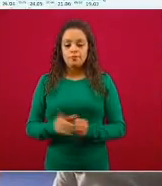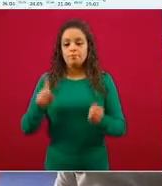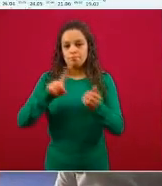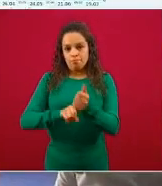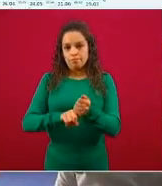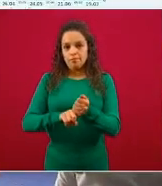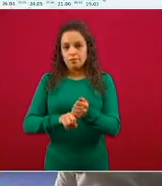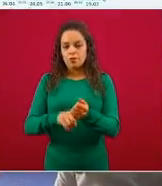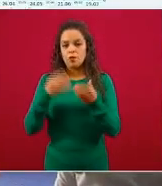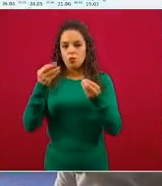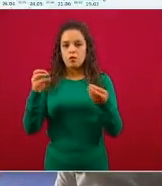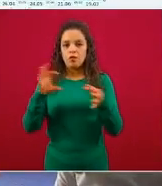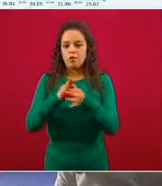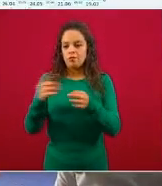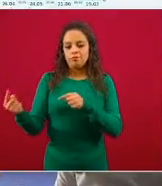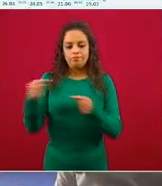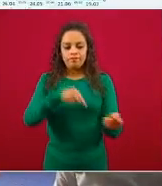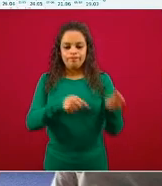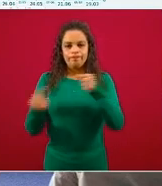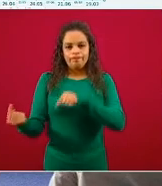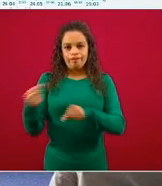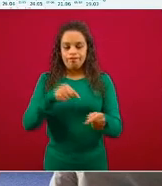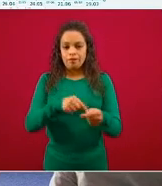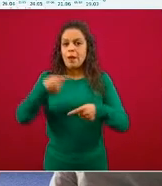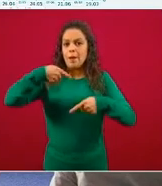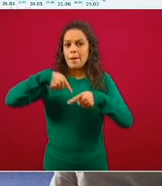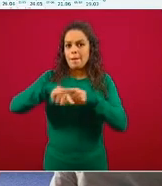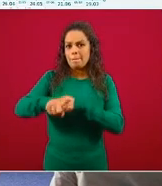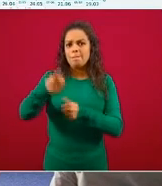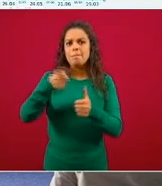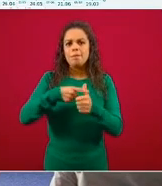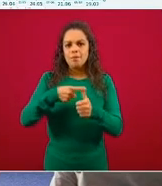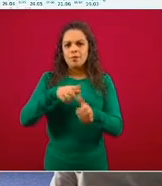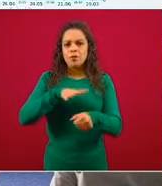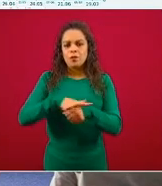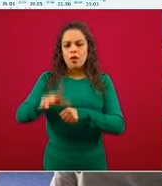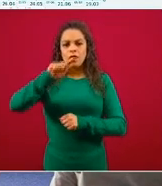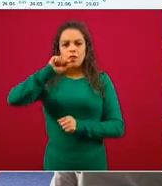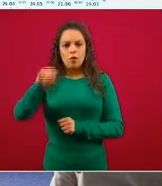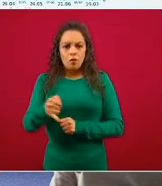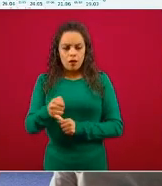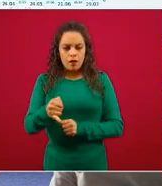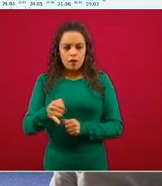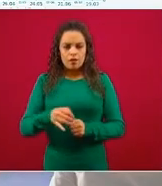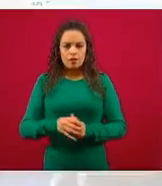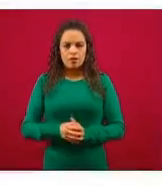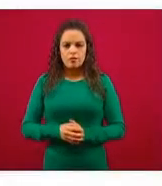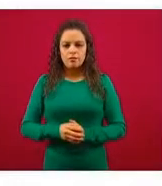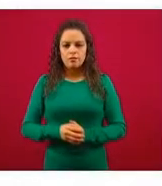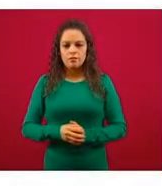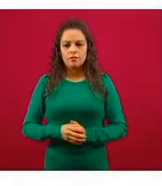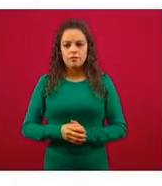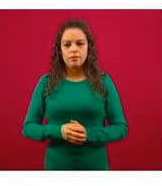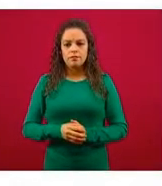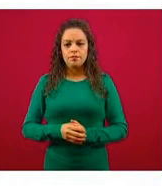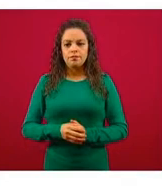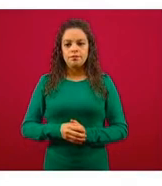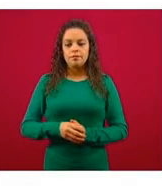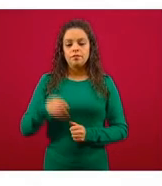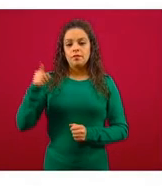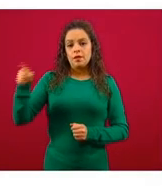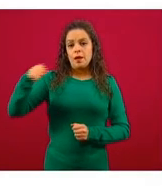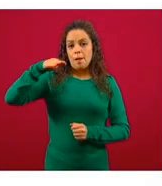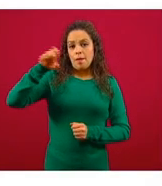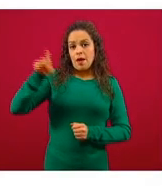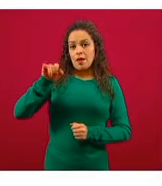great connectivity. And we are talking about Tijuana and the city of